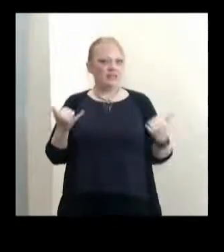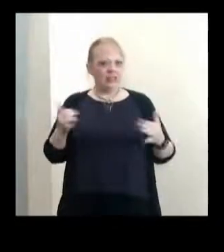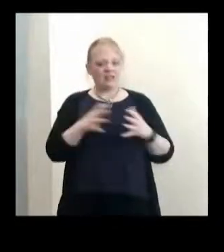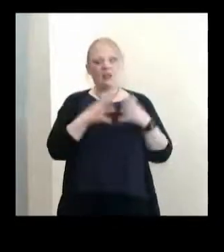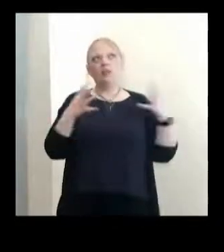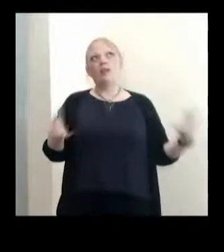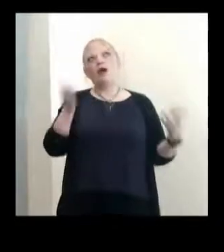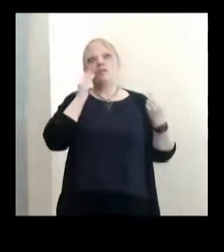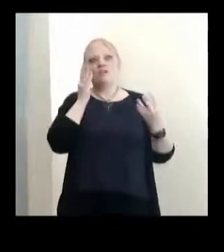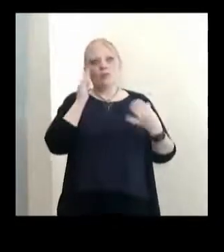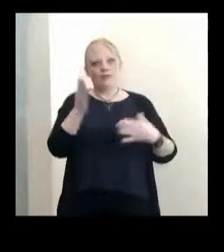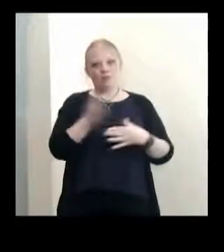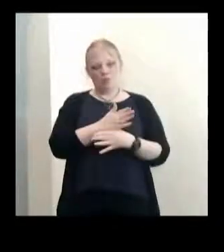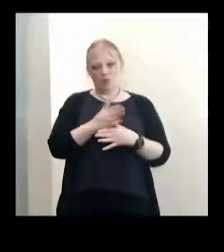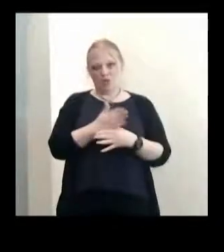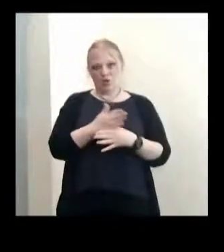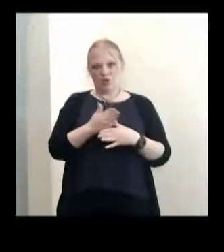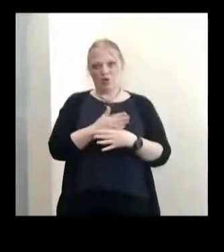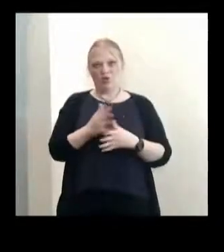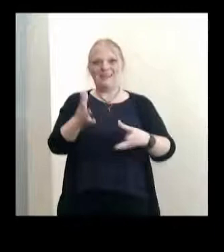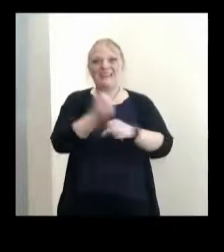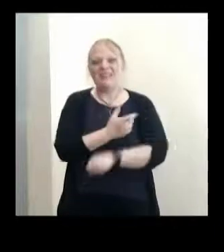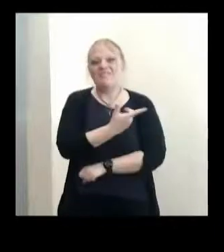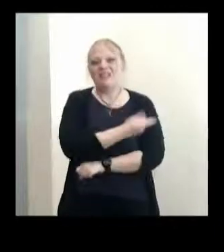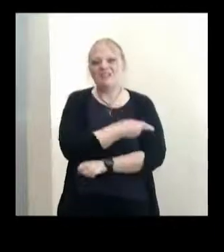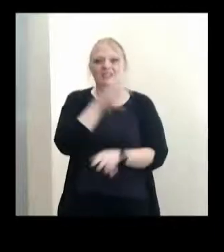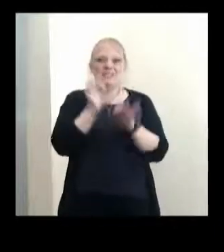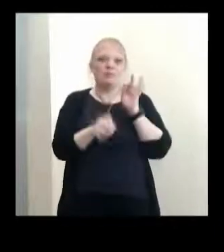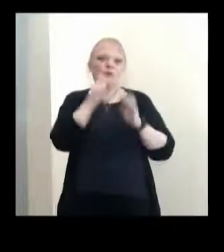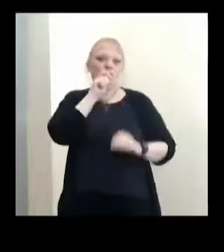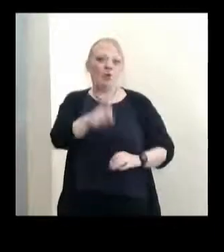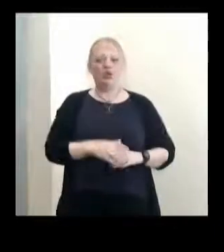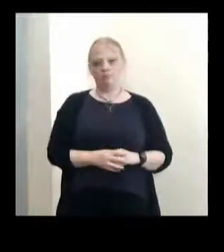share. Get vaccinated. It's as simple as that. I am